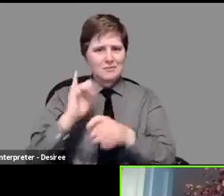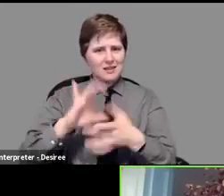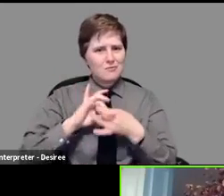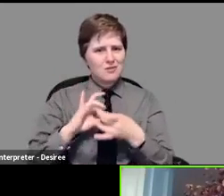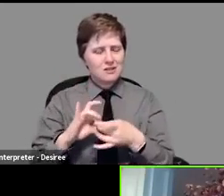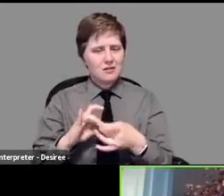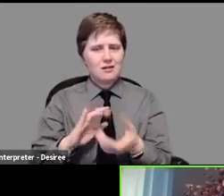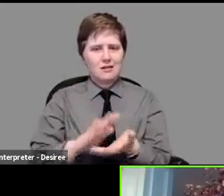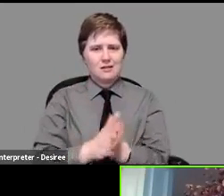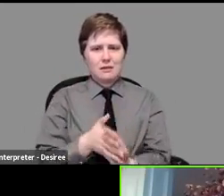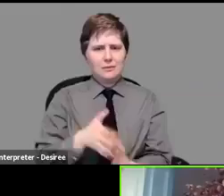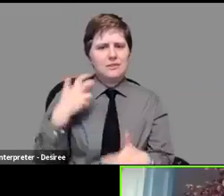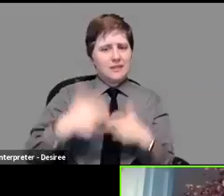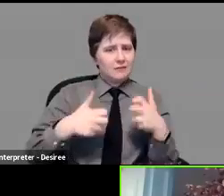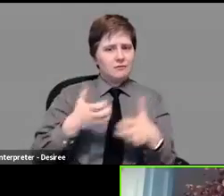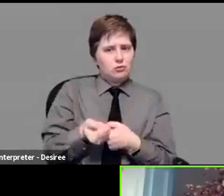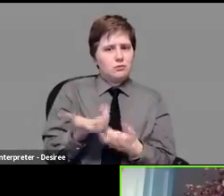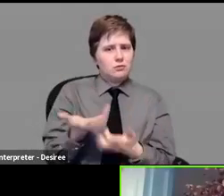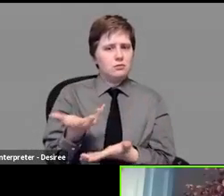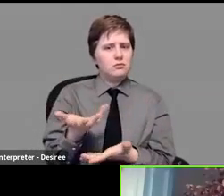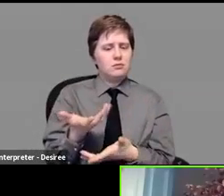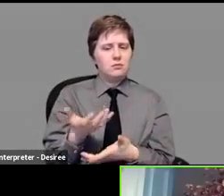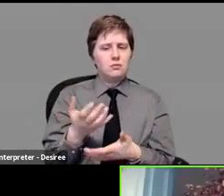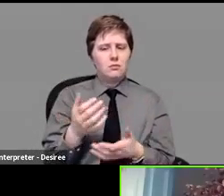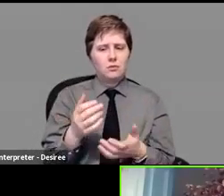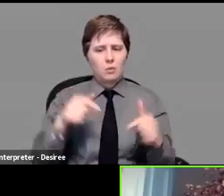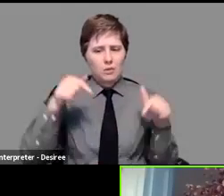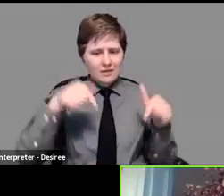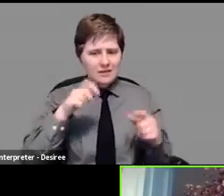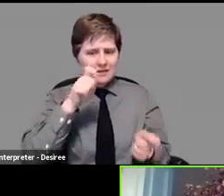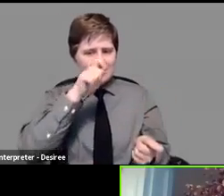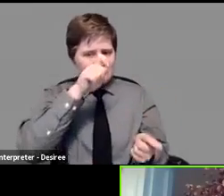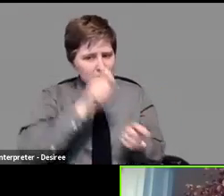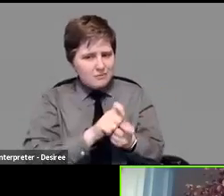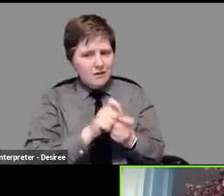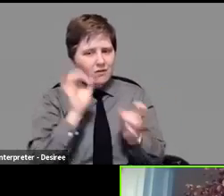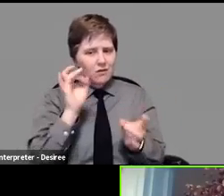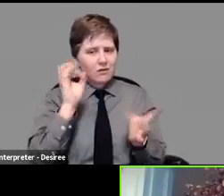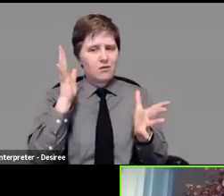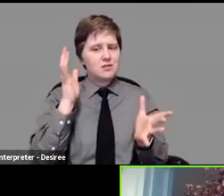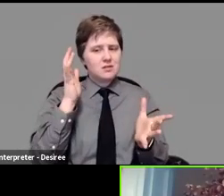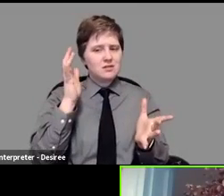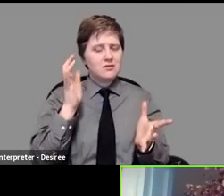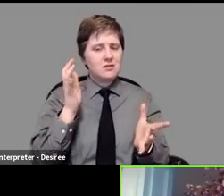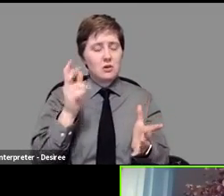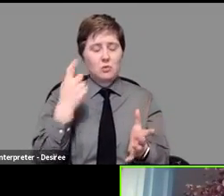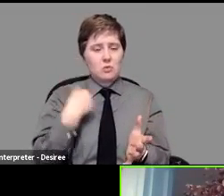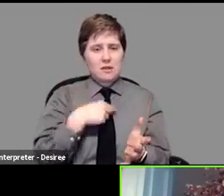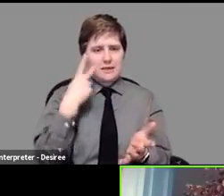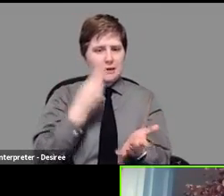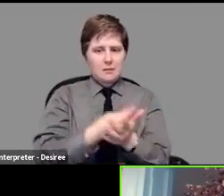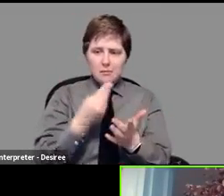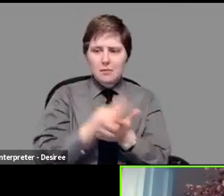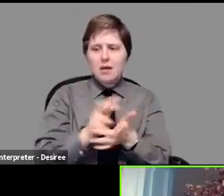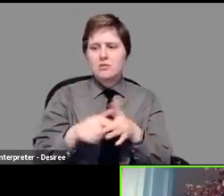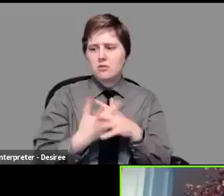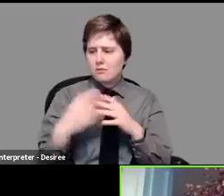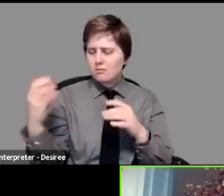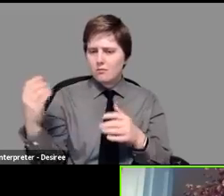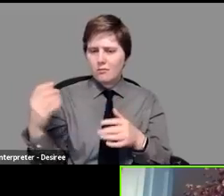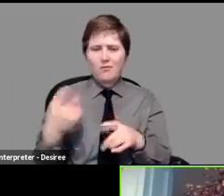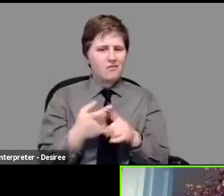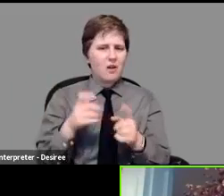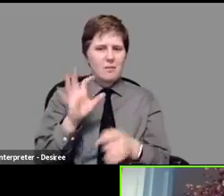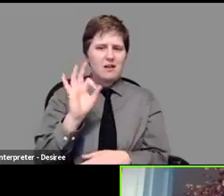it becomes extremely difficult. But I think in this specific crisis, and we're seeing money that's starting to pour in, particularly